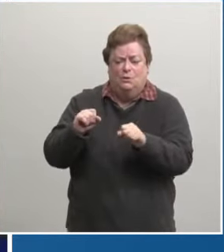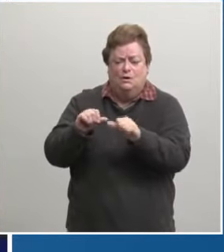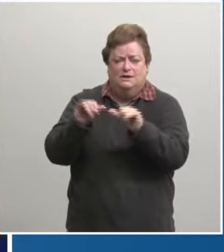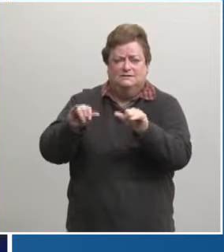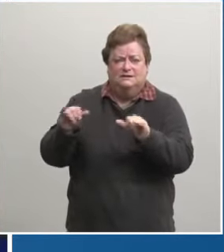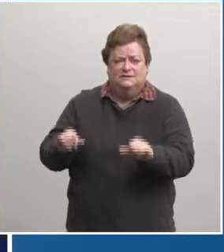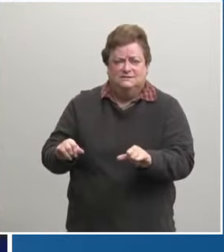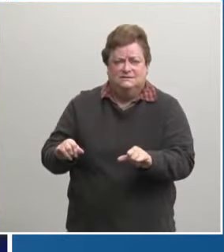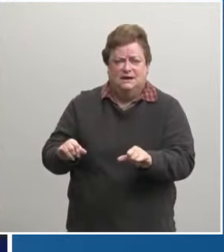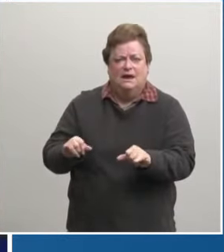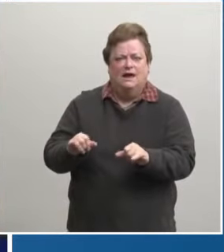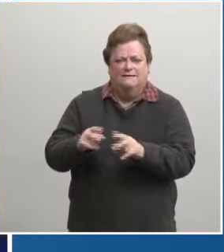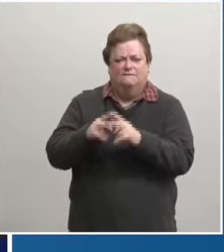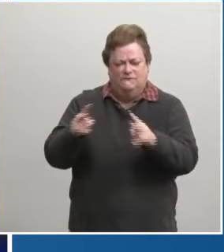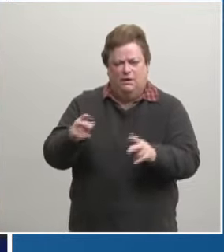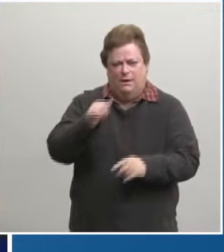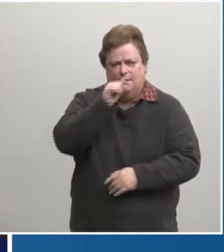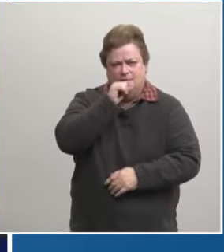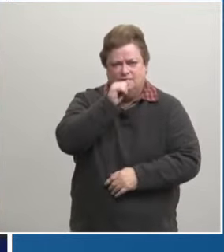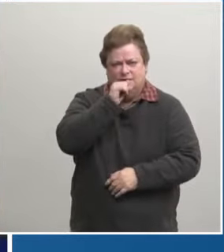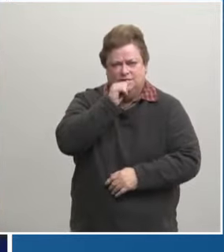strictly confidential.